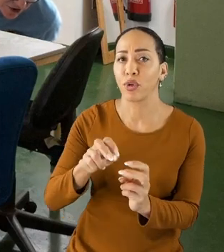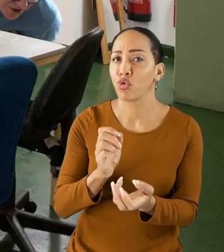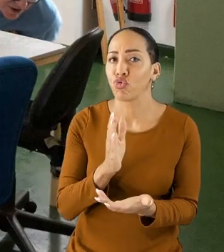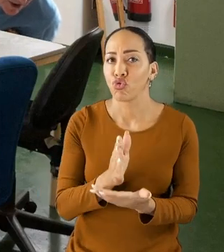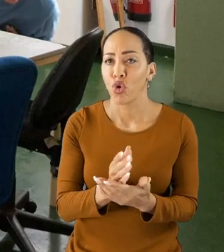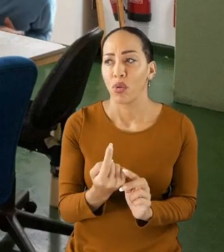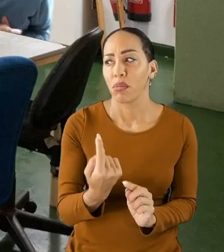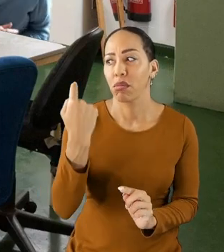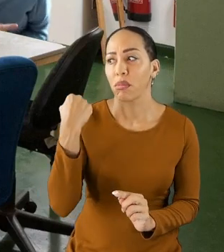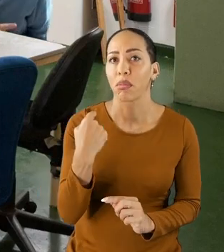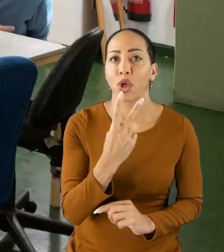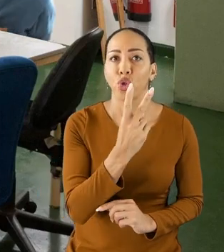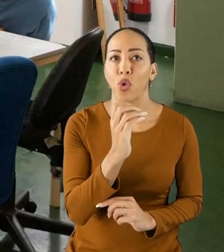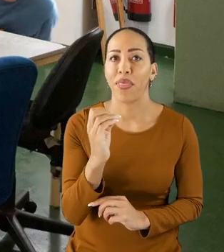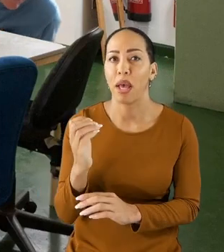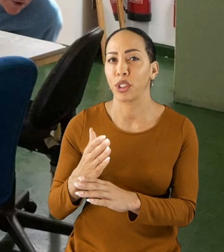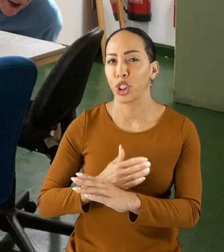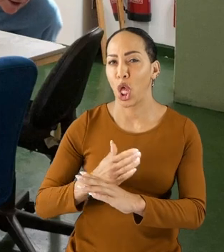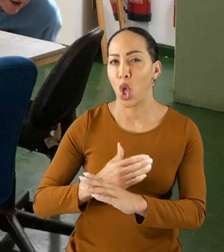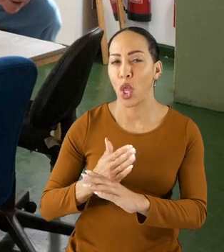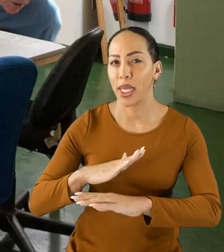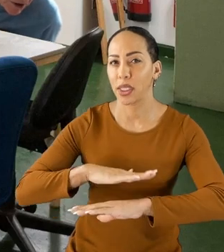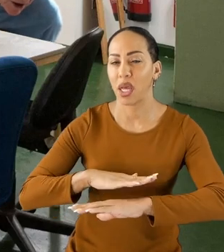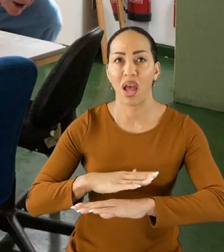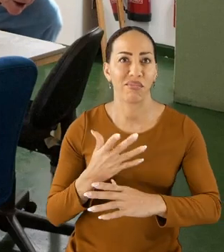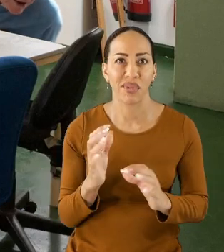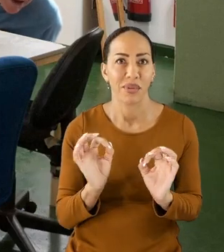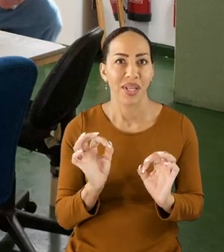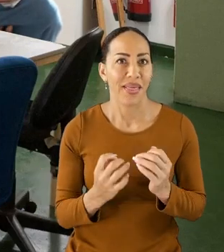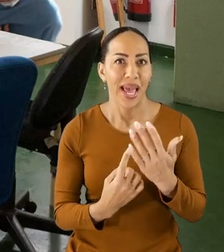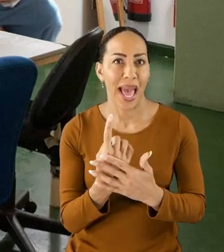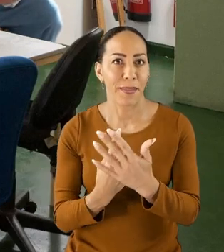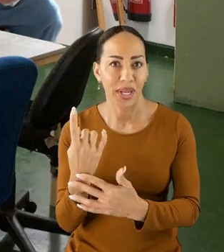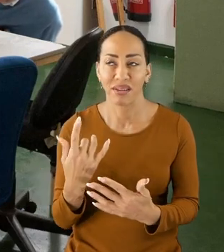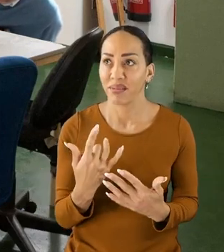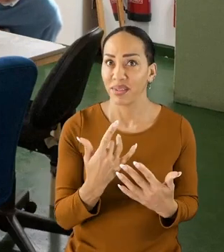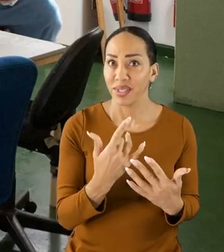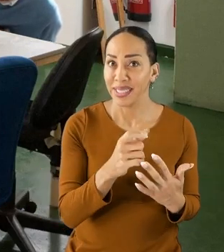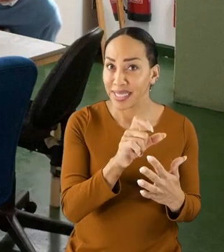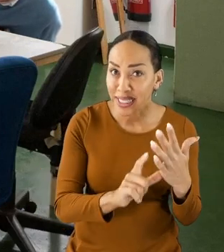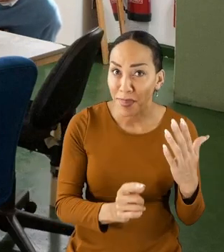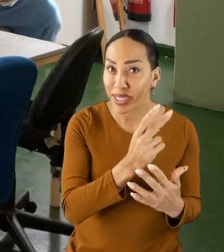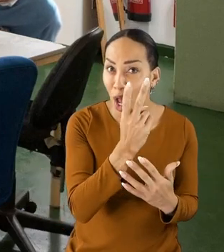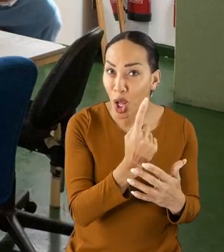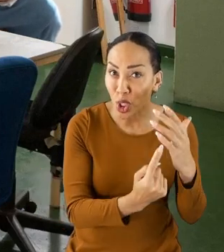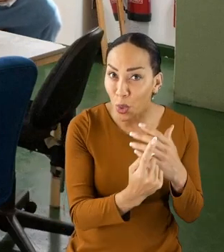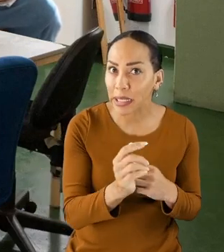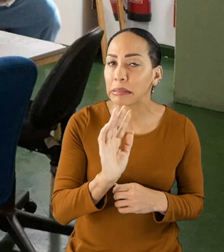absolutely true that, you know, the early 2000s was a desert for not just for